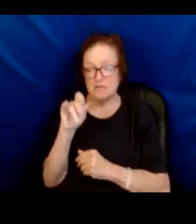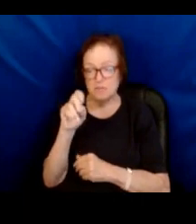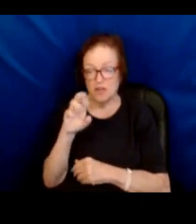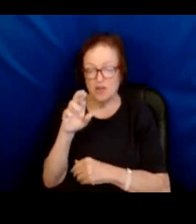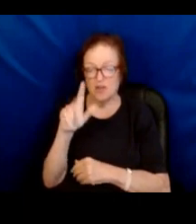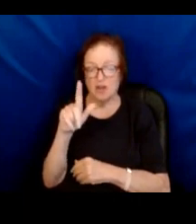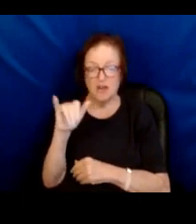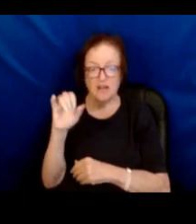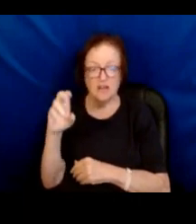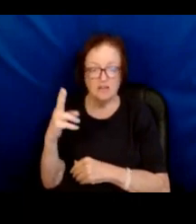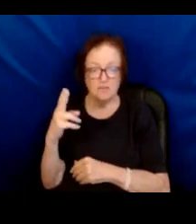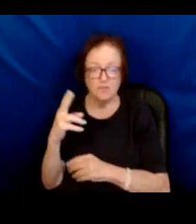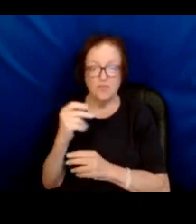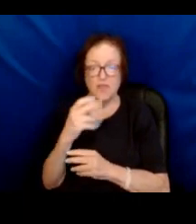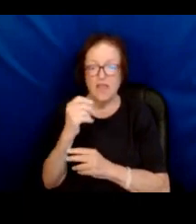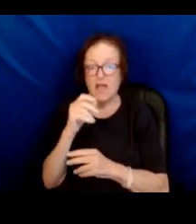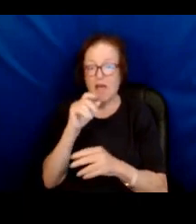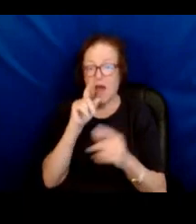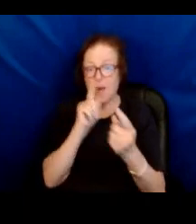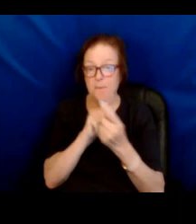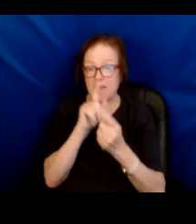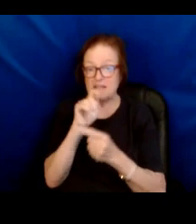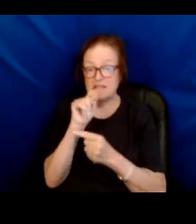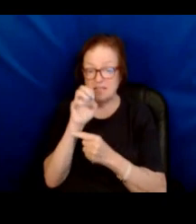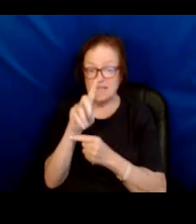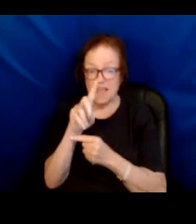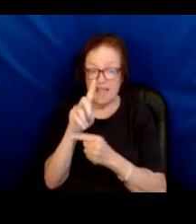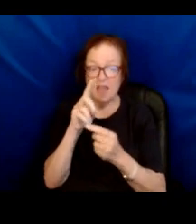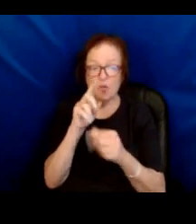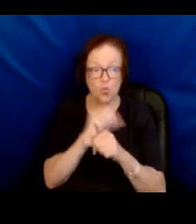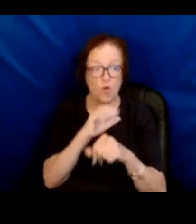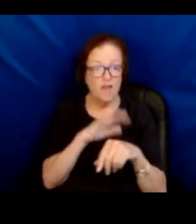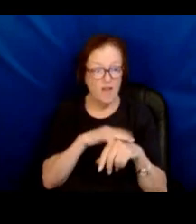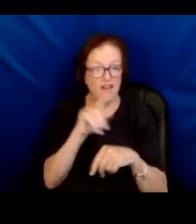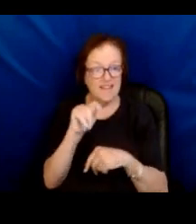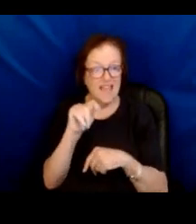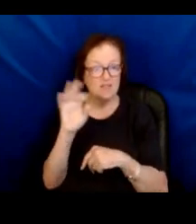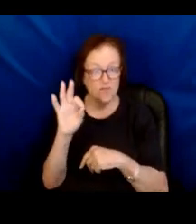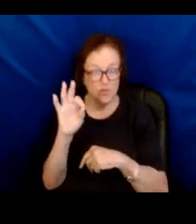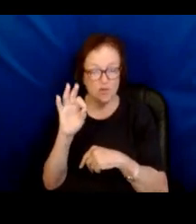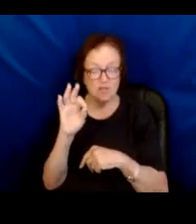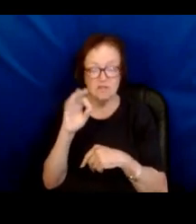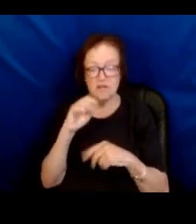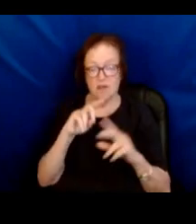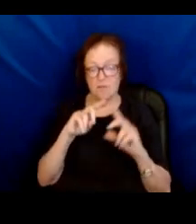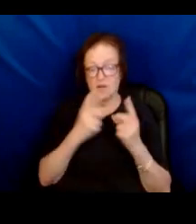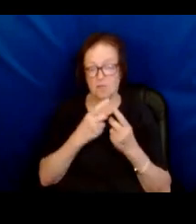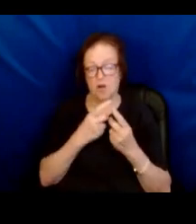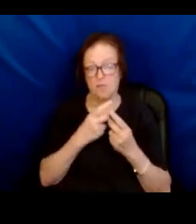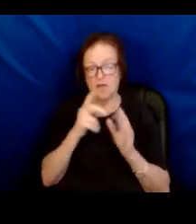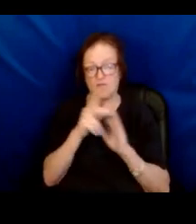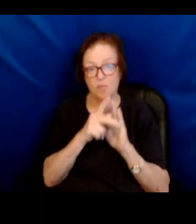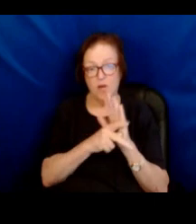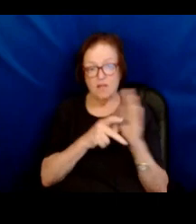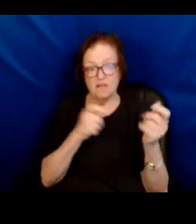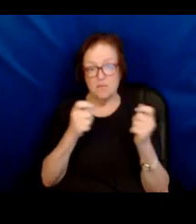the APA task force for bed need estimation. I am in the Department of Health Policy and Management in